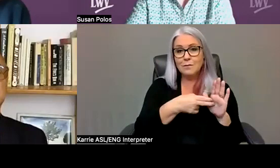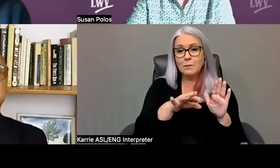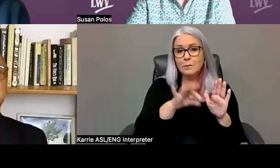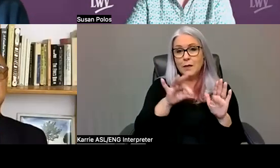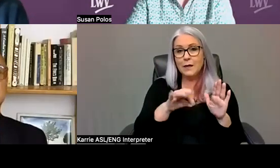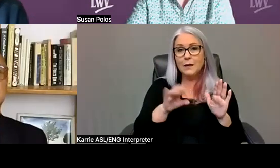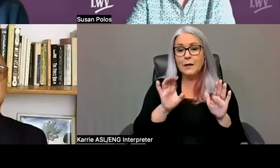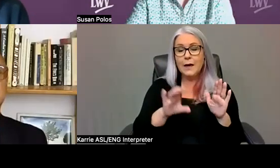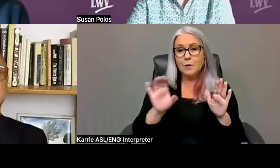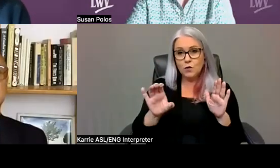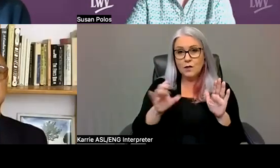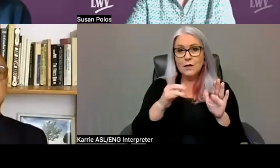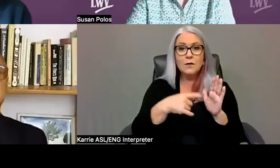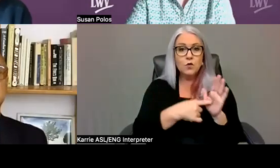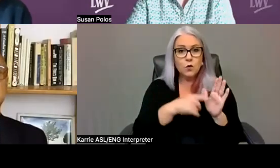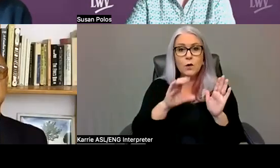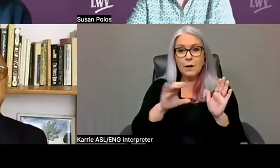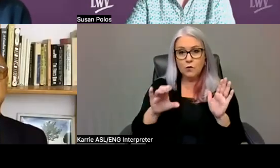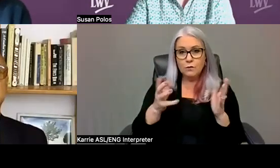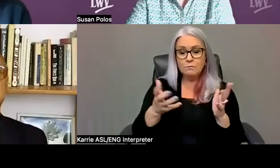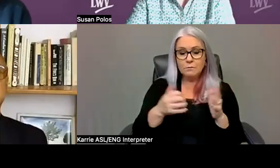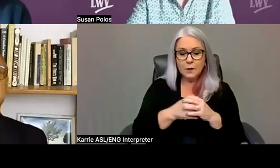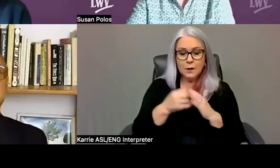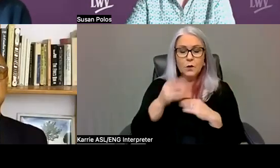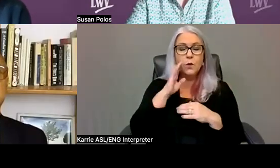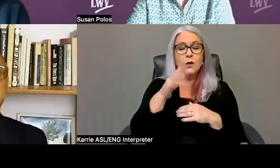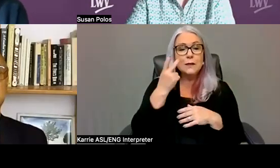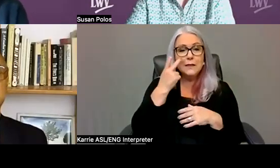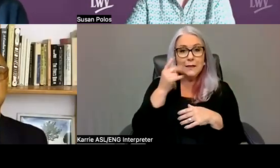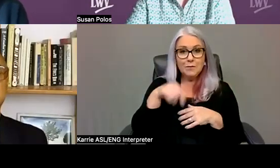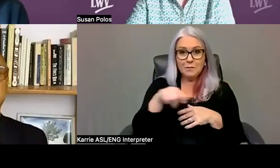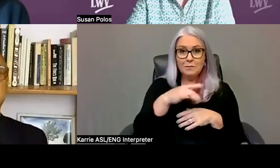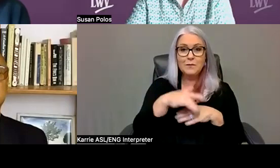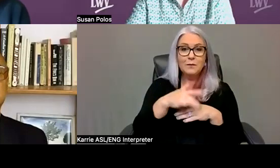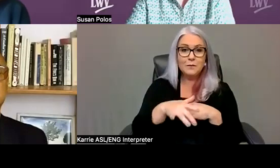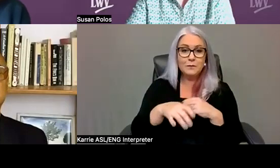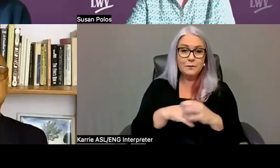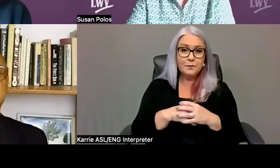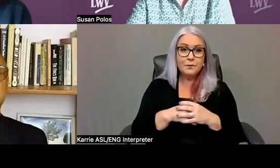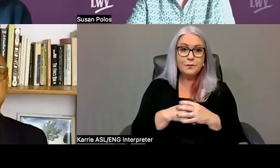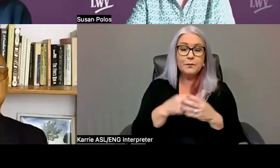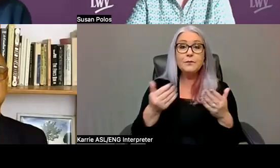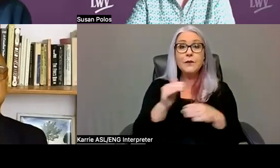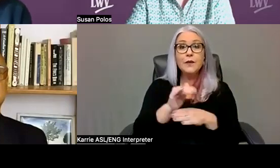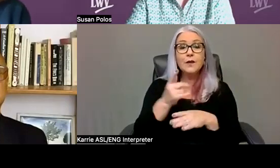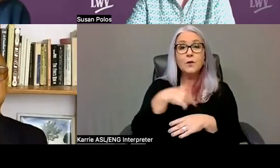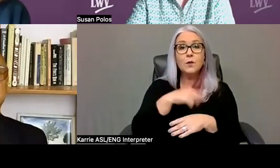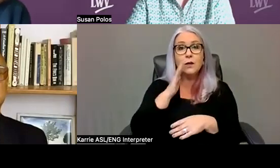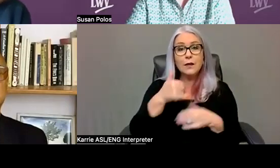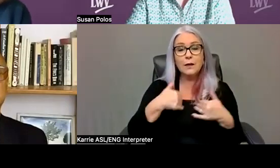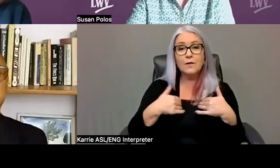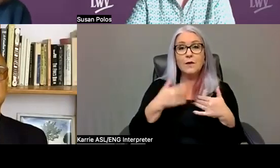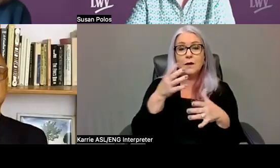captions and then show captions, and you'll find the captions there. This evening, you will have the opportunity to listen